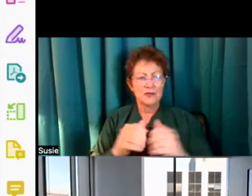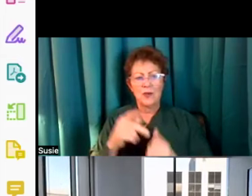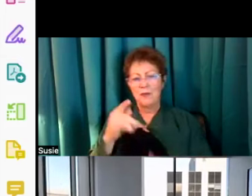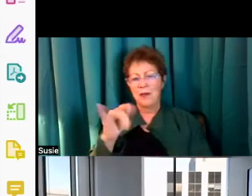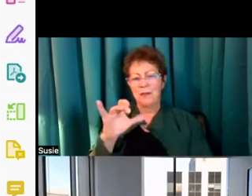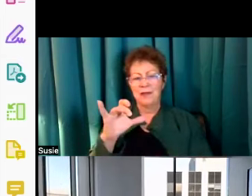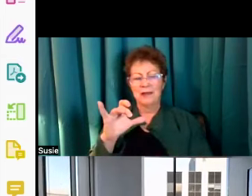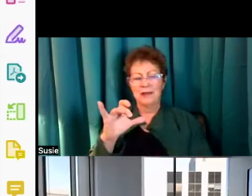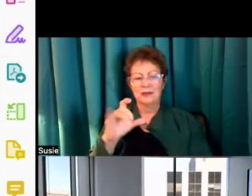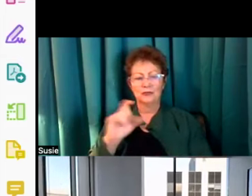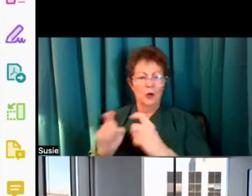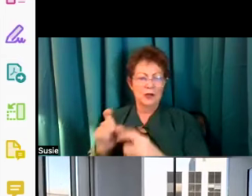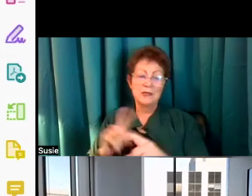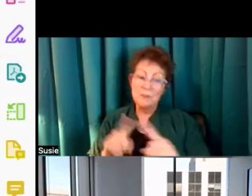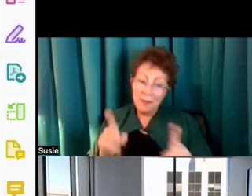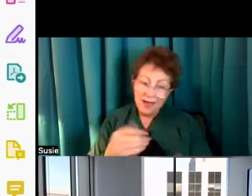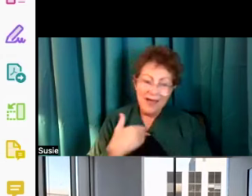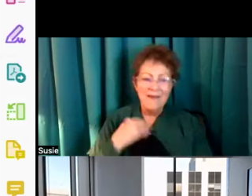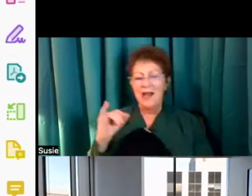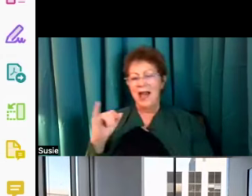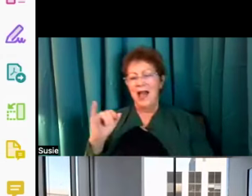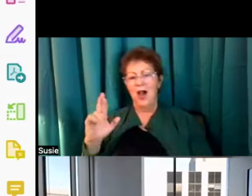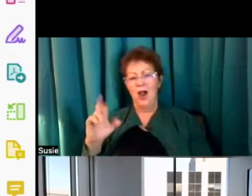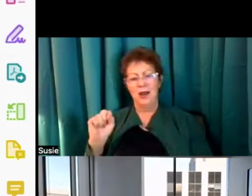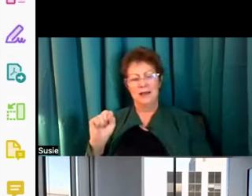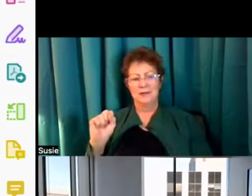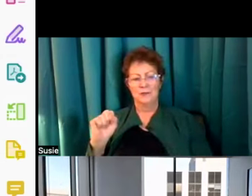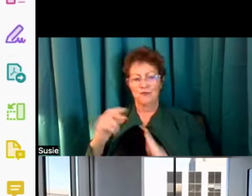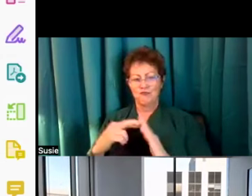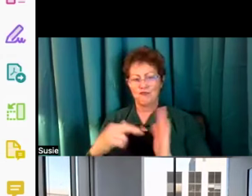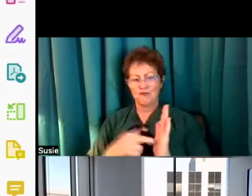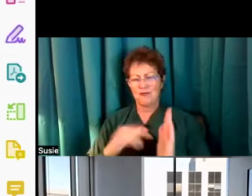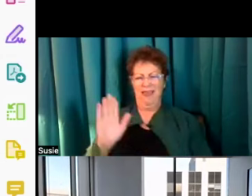But there are still IRS rules and guidelines.